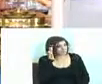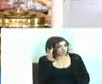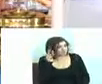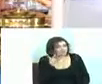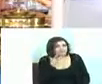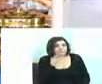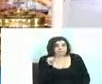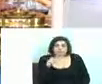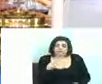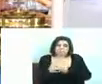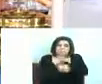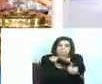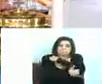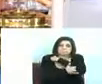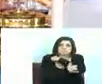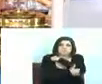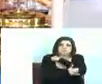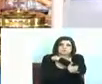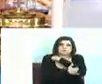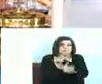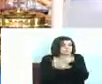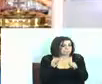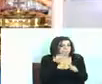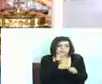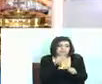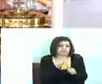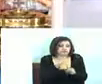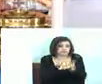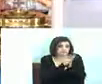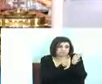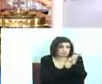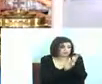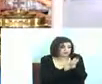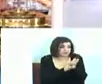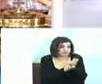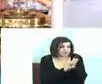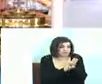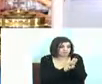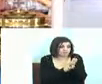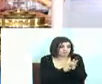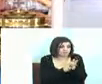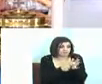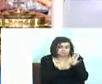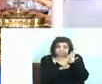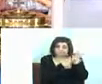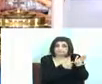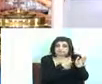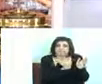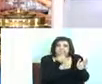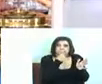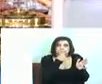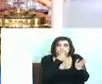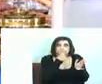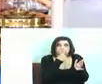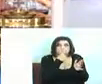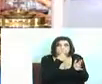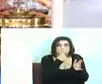This is a country where it's still illegal to be gay. Definitely illegal to be transgender.